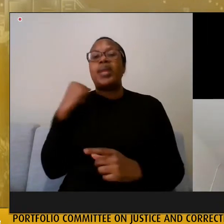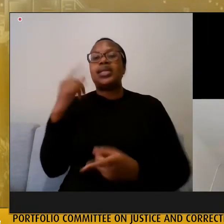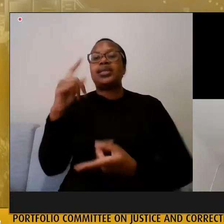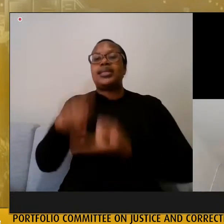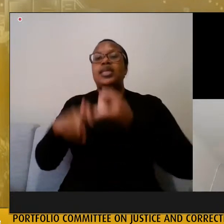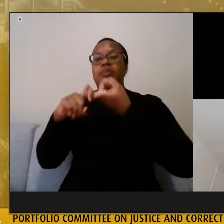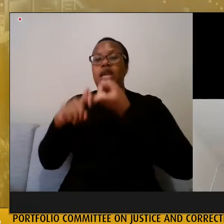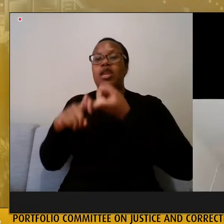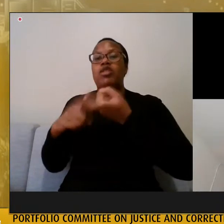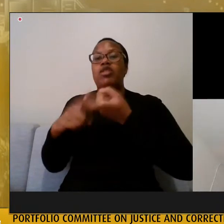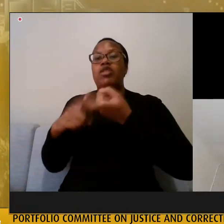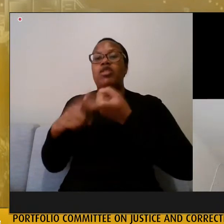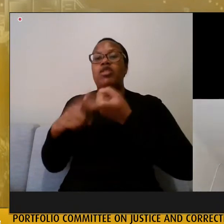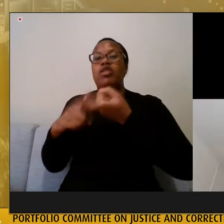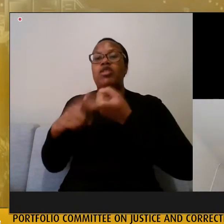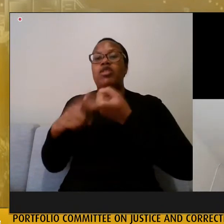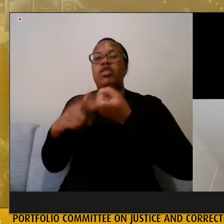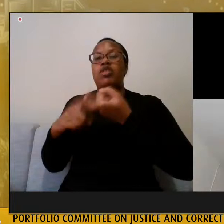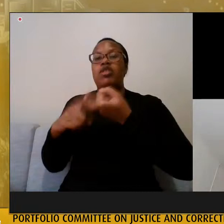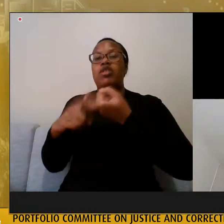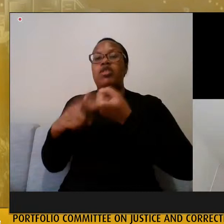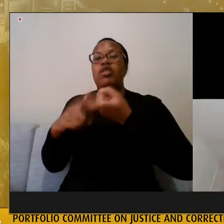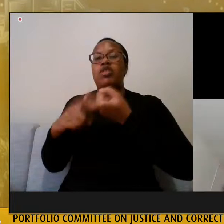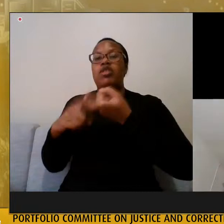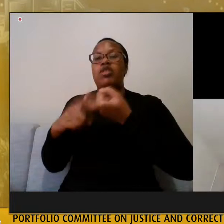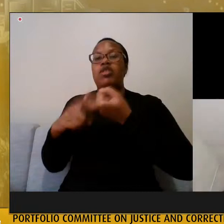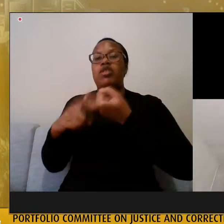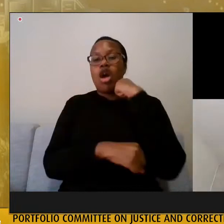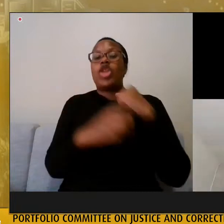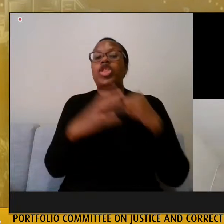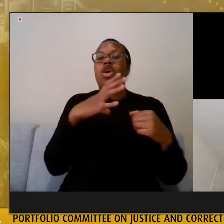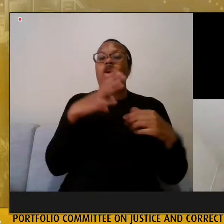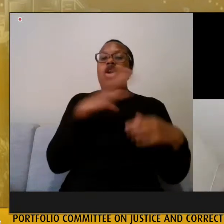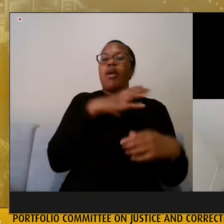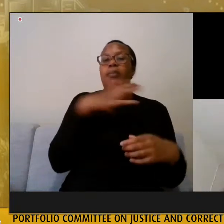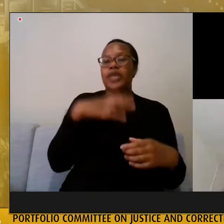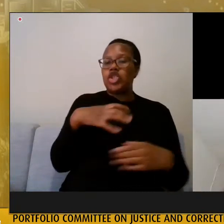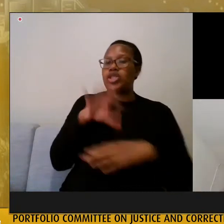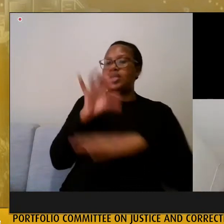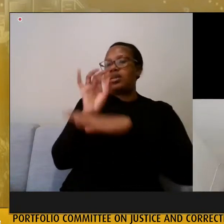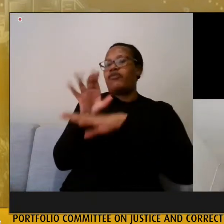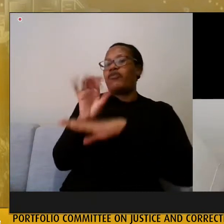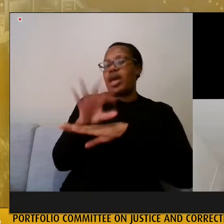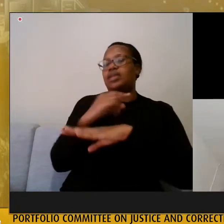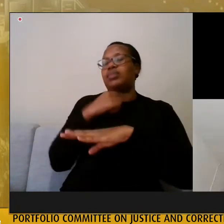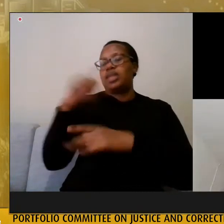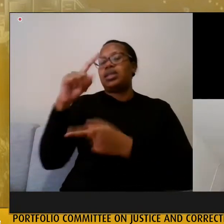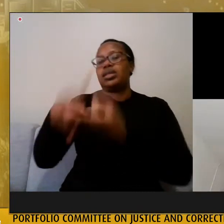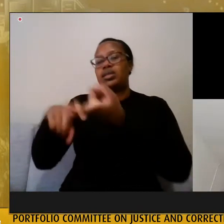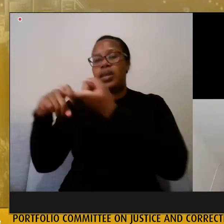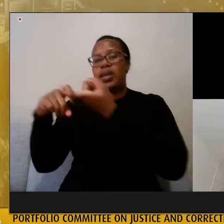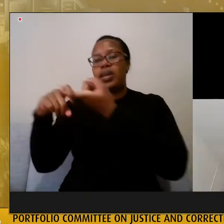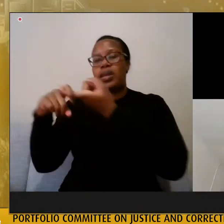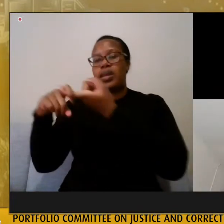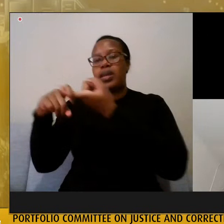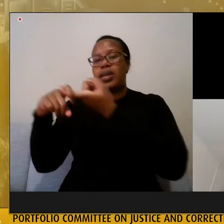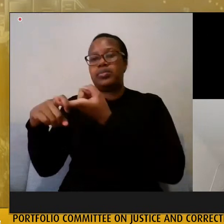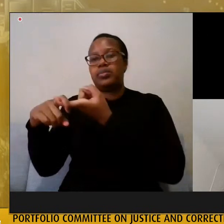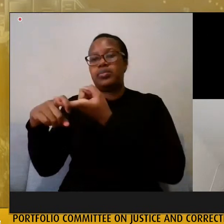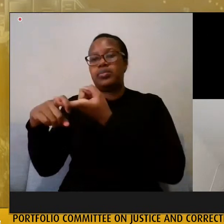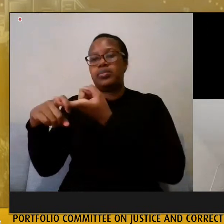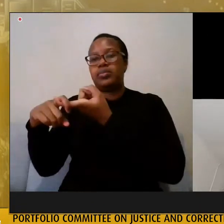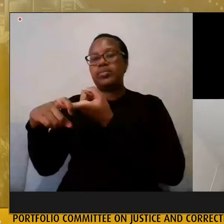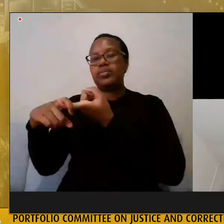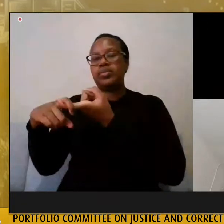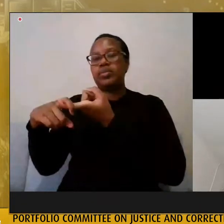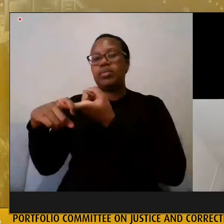office on the advice of the commission, and then that the